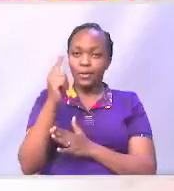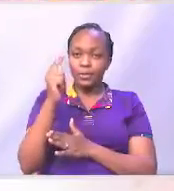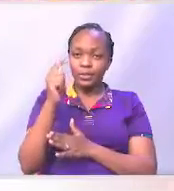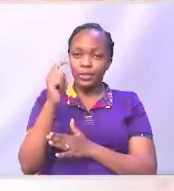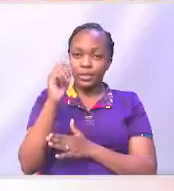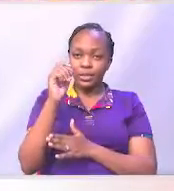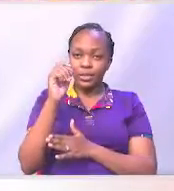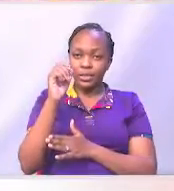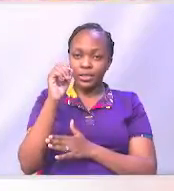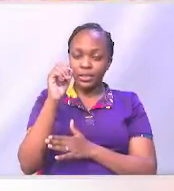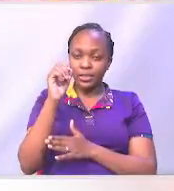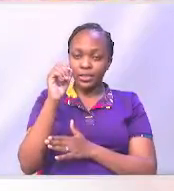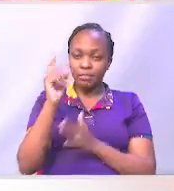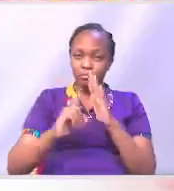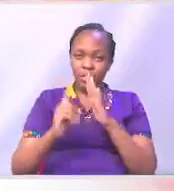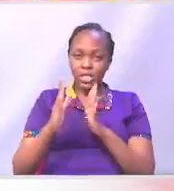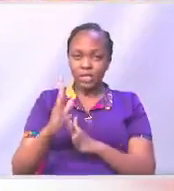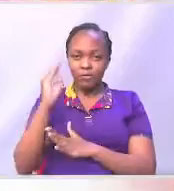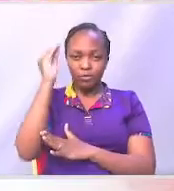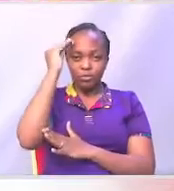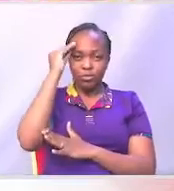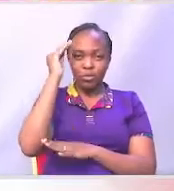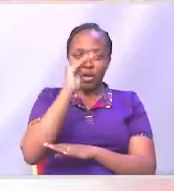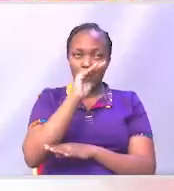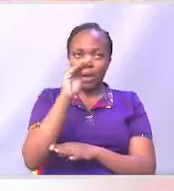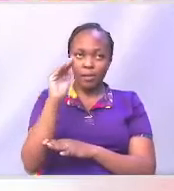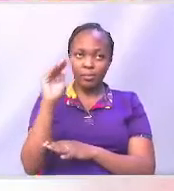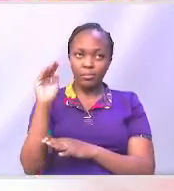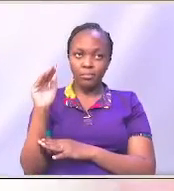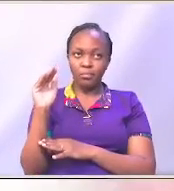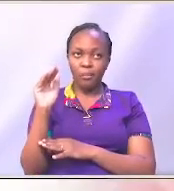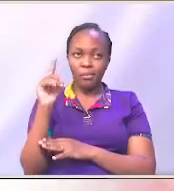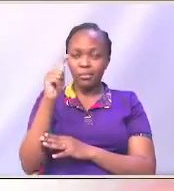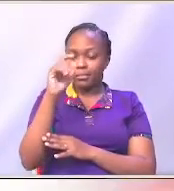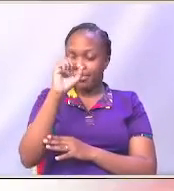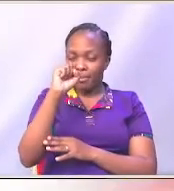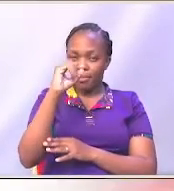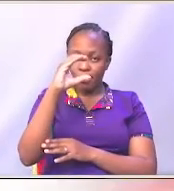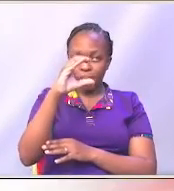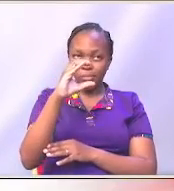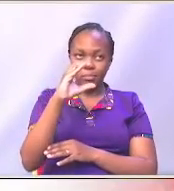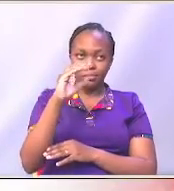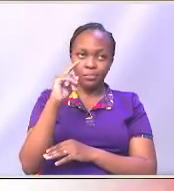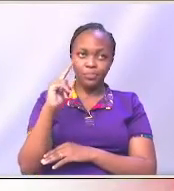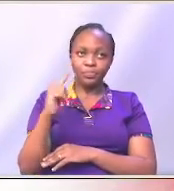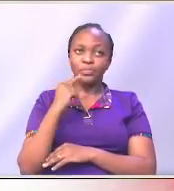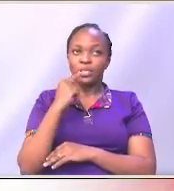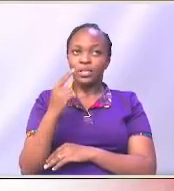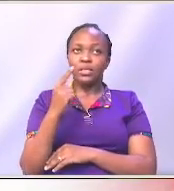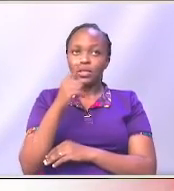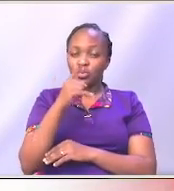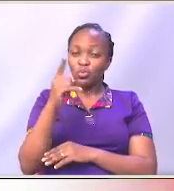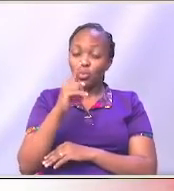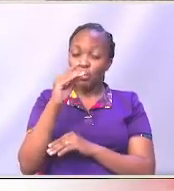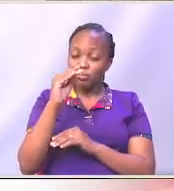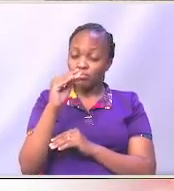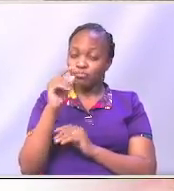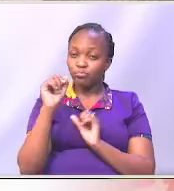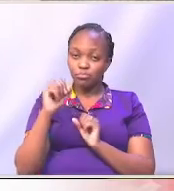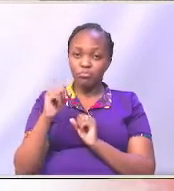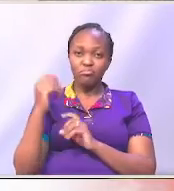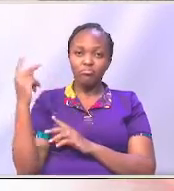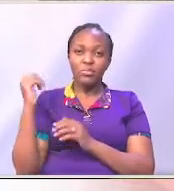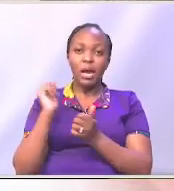line, rather, in instilling discipline among students. Speaking during a meeting held in Kisumu County that brought together all